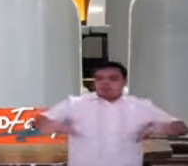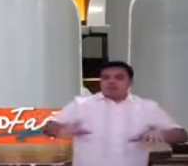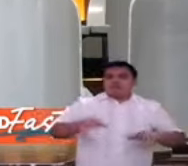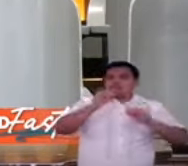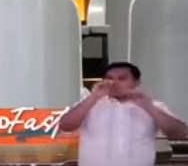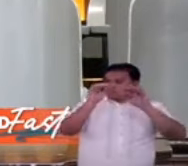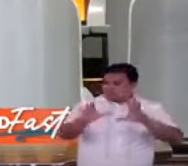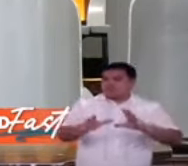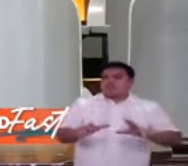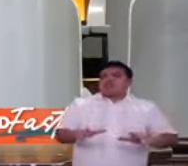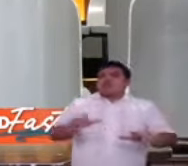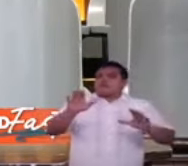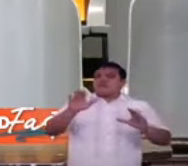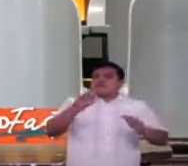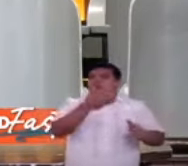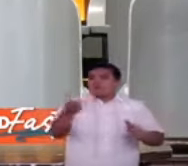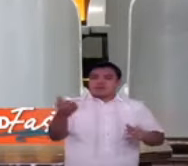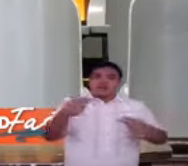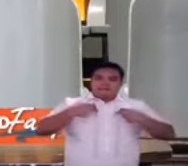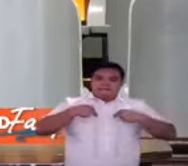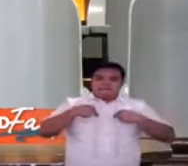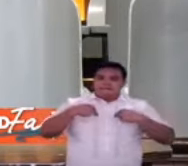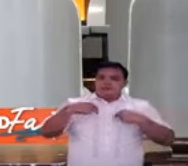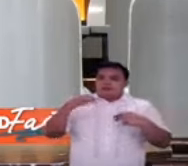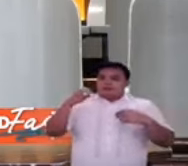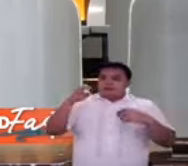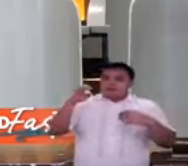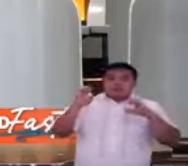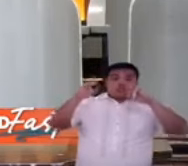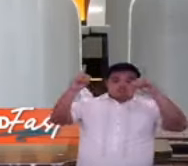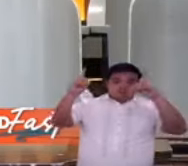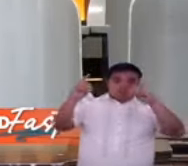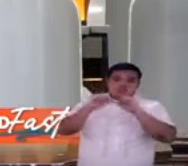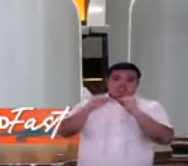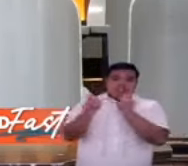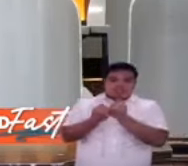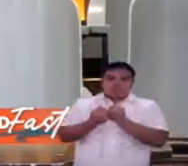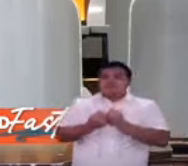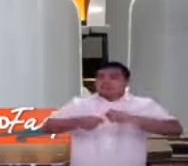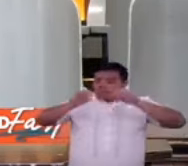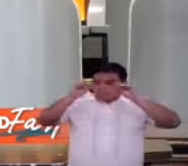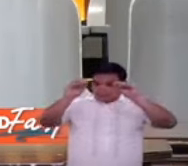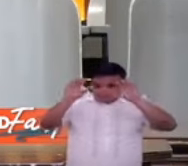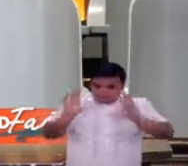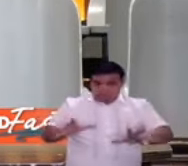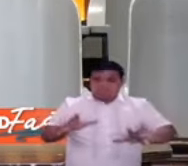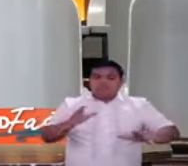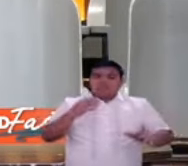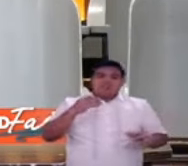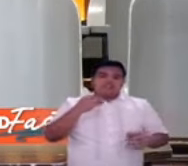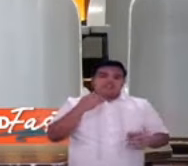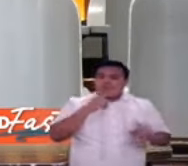school system. If you have ever been in our public school system, mga kaigsoonan, ang mga teachers nato sa public school